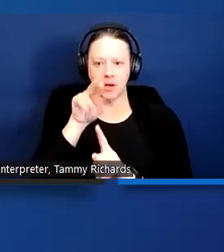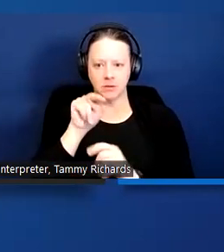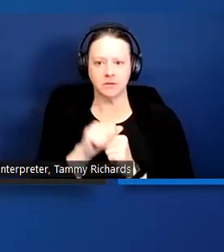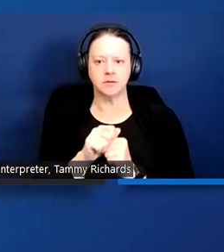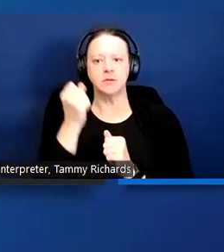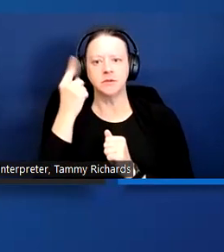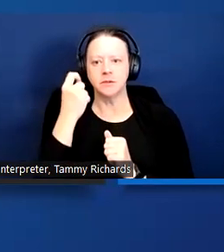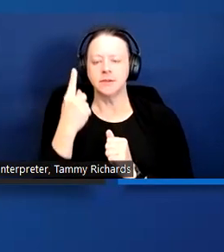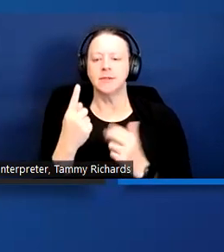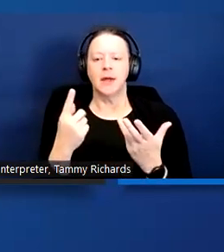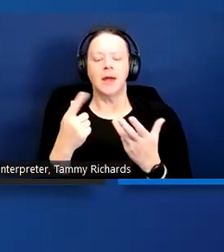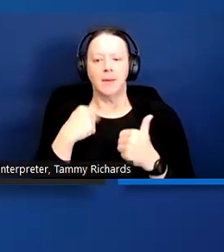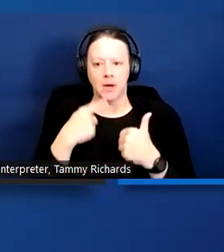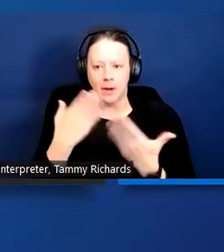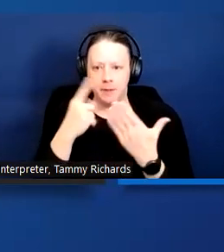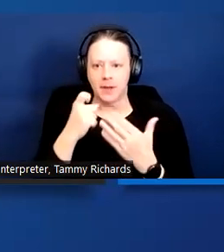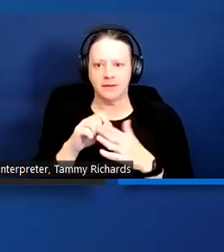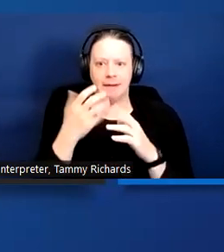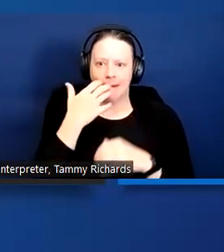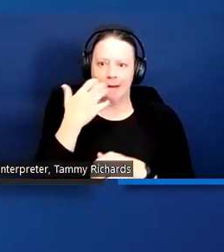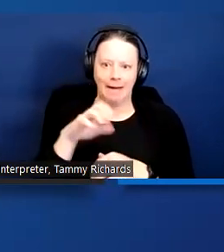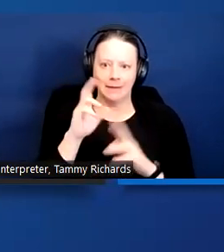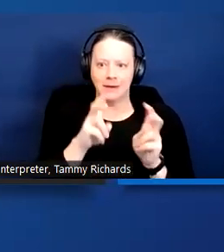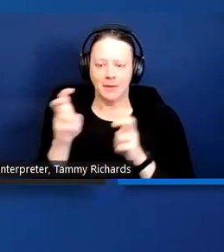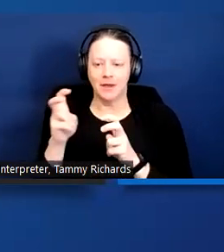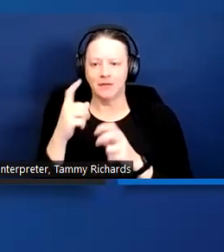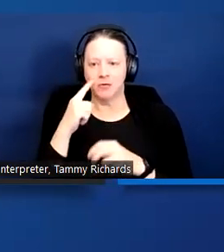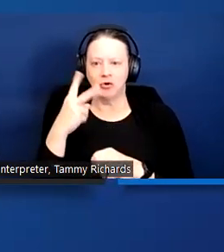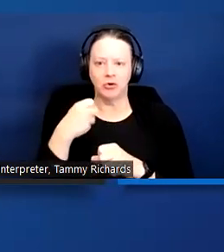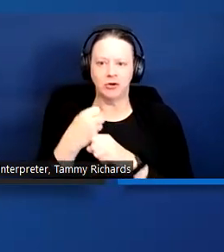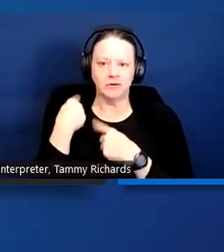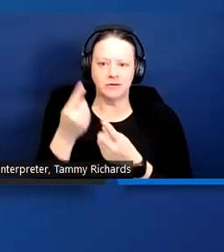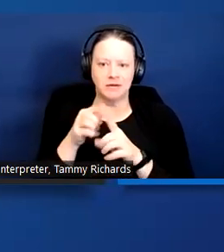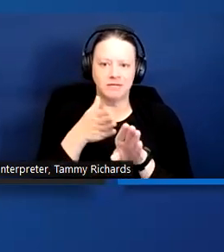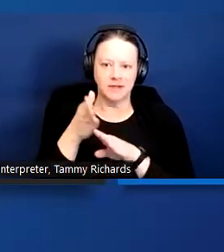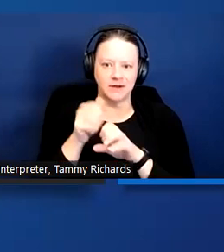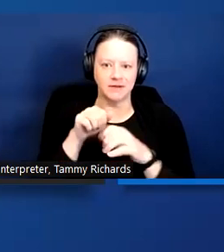that's been kind of a hot topic in accessibility for the last couple of years, because